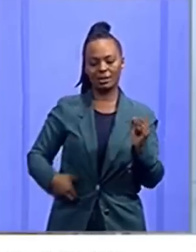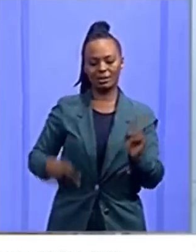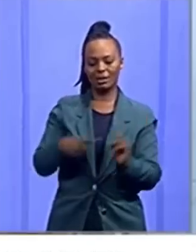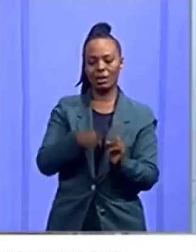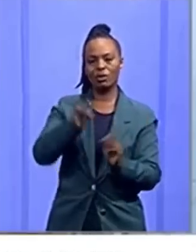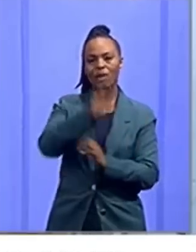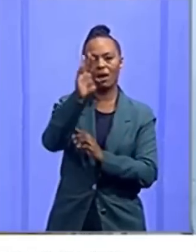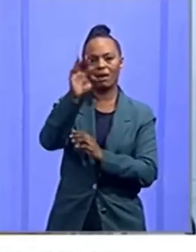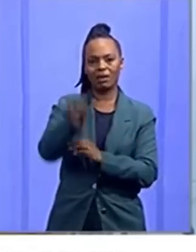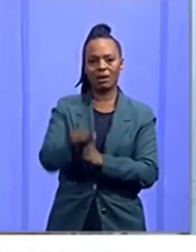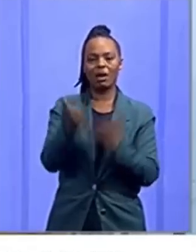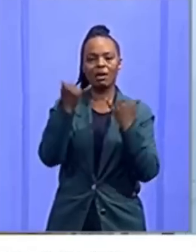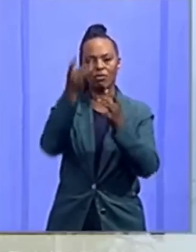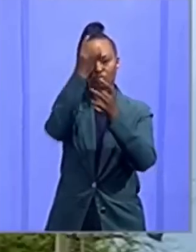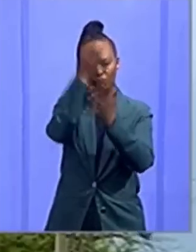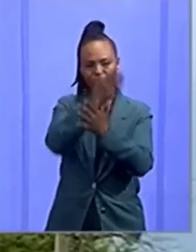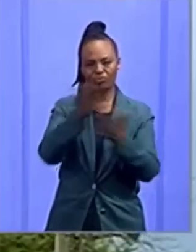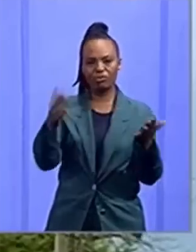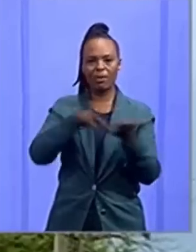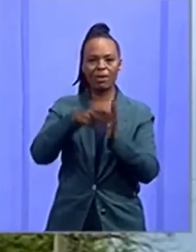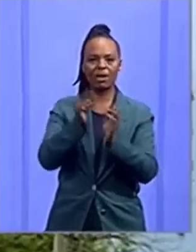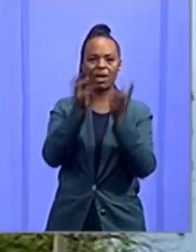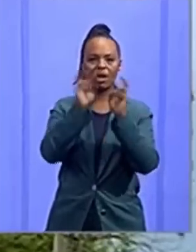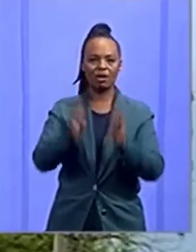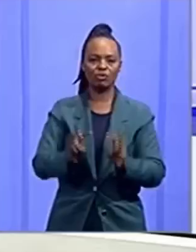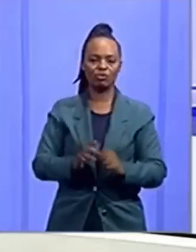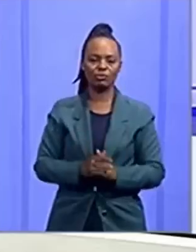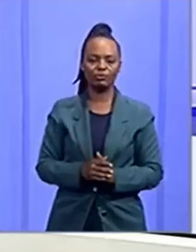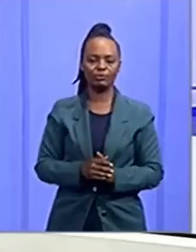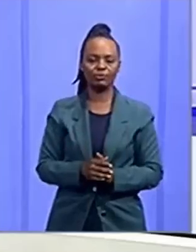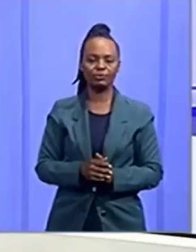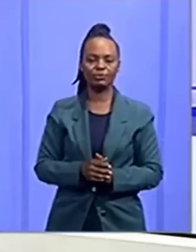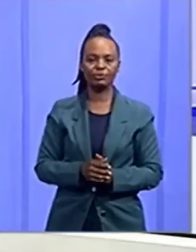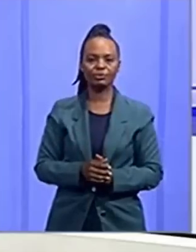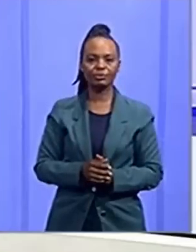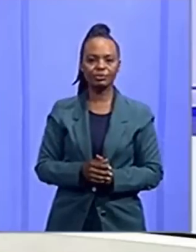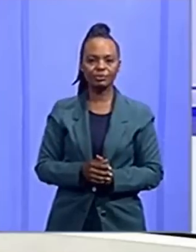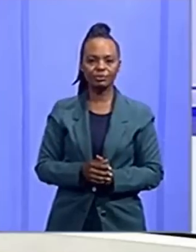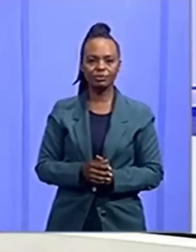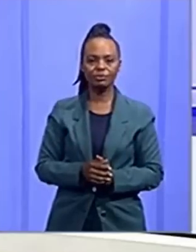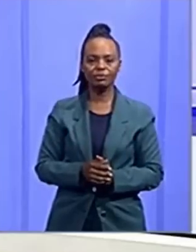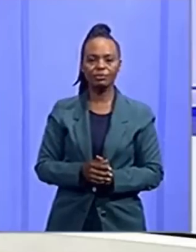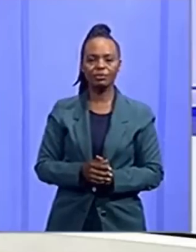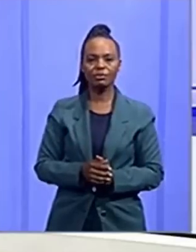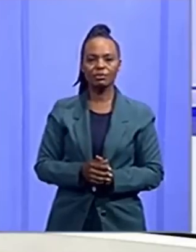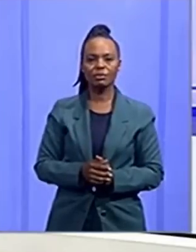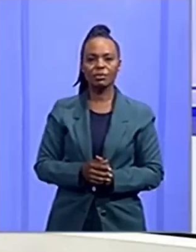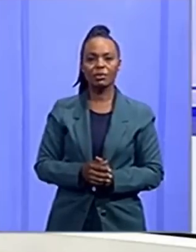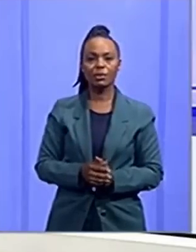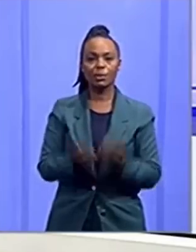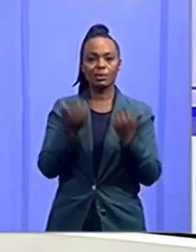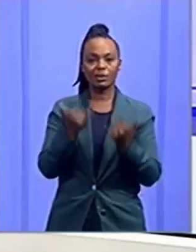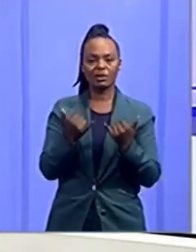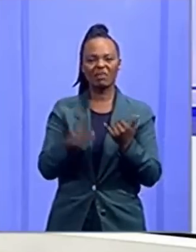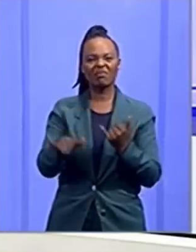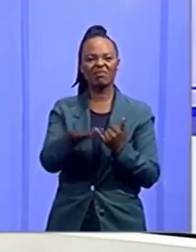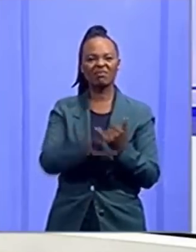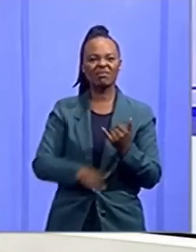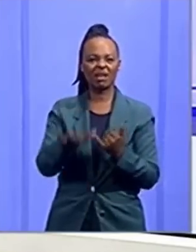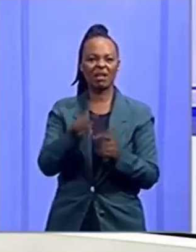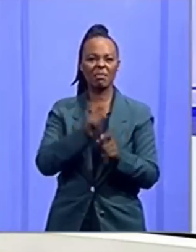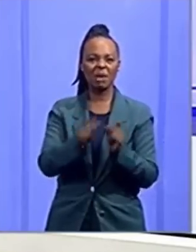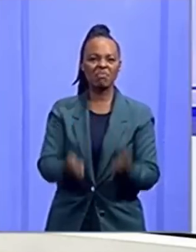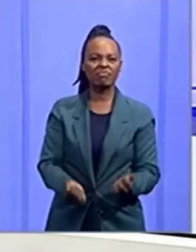itsisitse leano la energy mo nageng. Maiteko a go fisa dikago le dijanaga